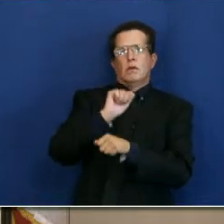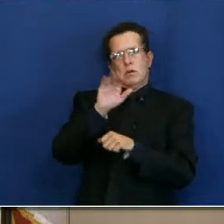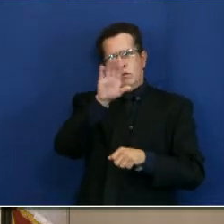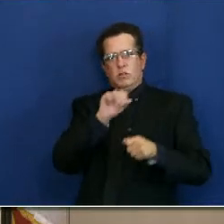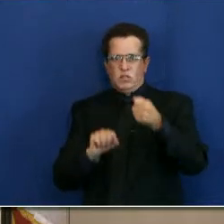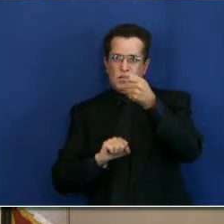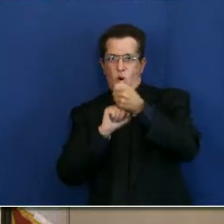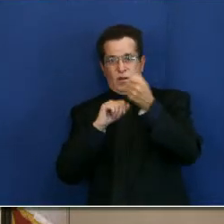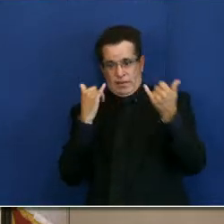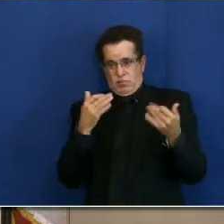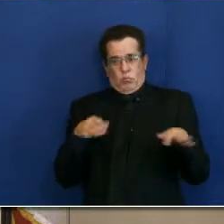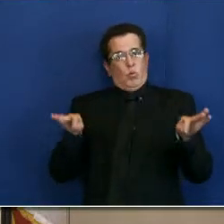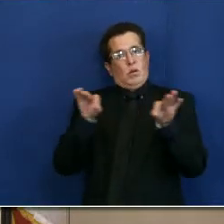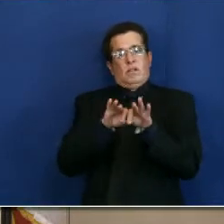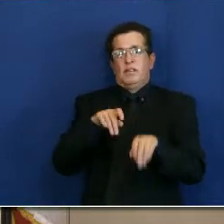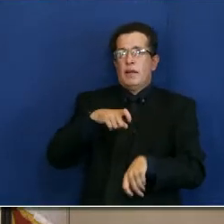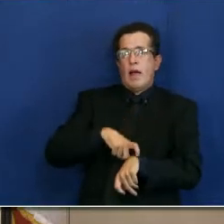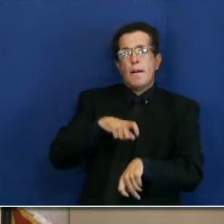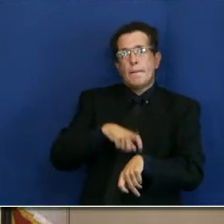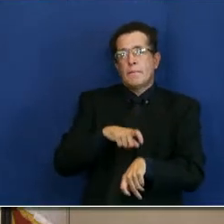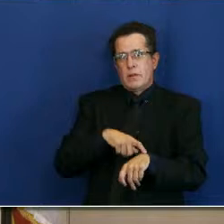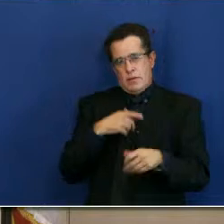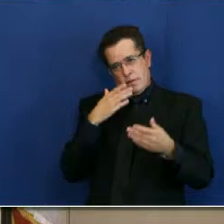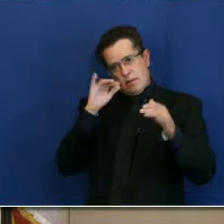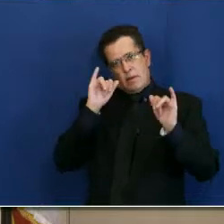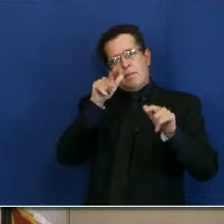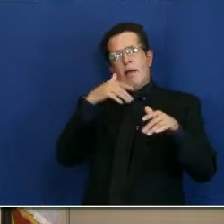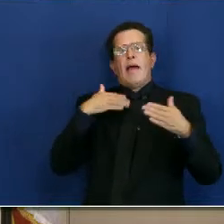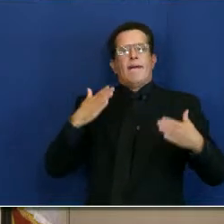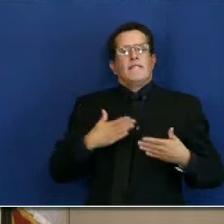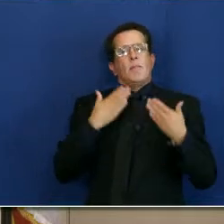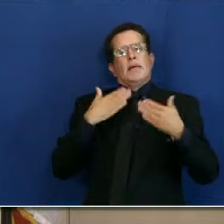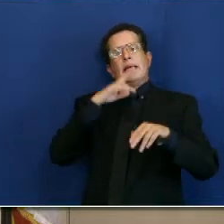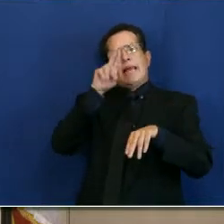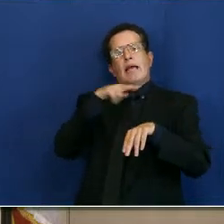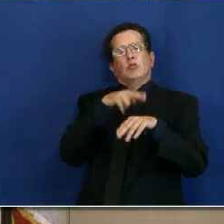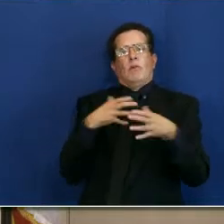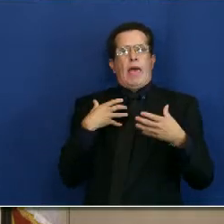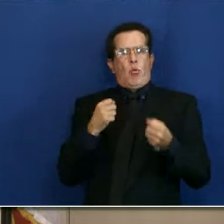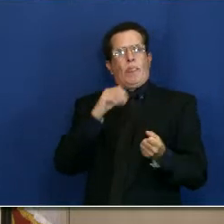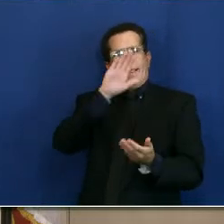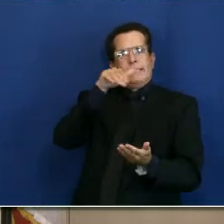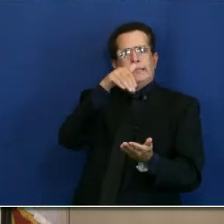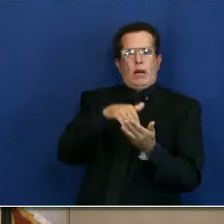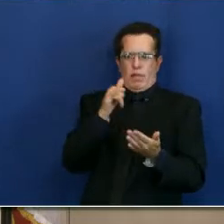support during this critical time and wish them a very happy National Health Center Week.